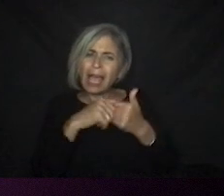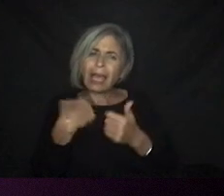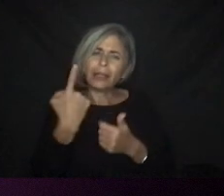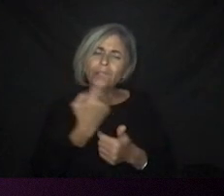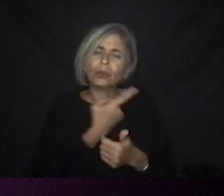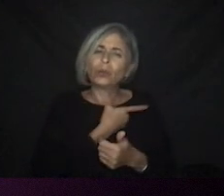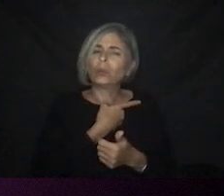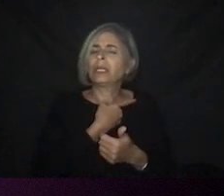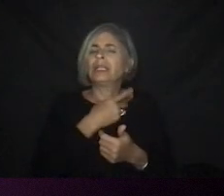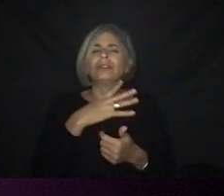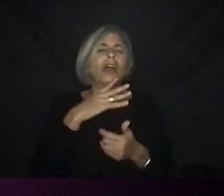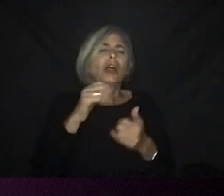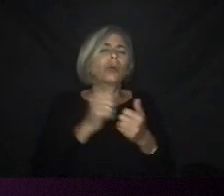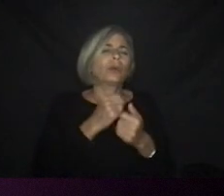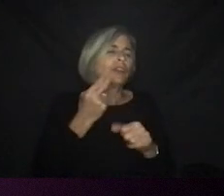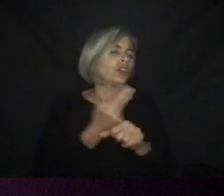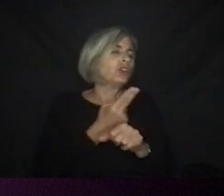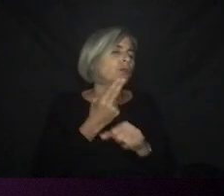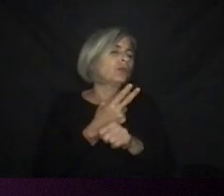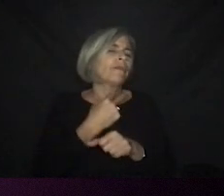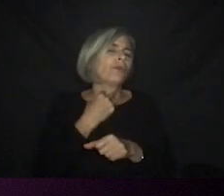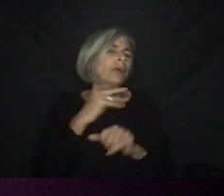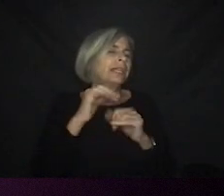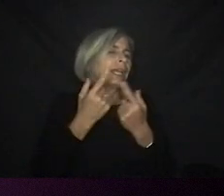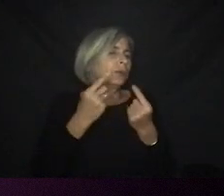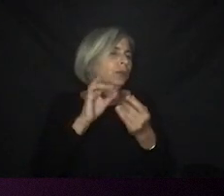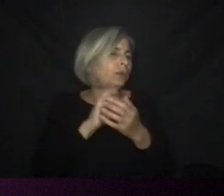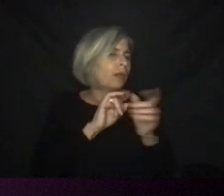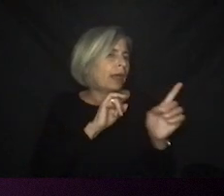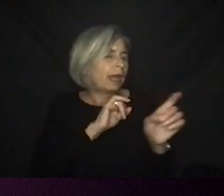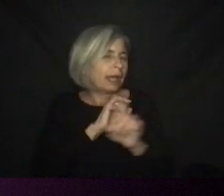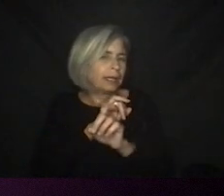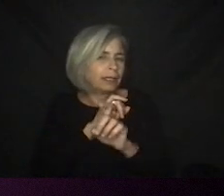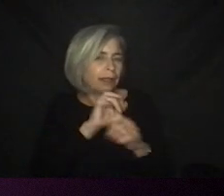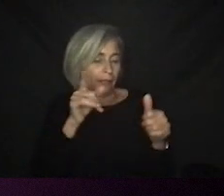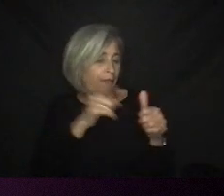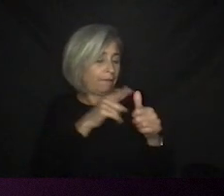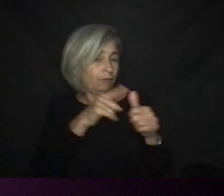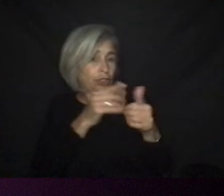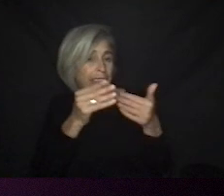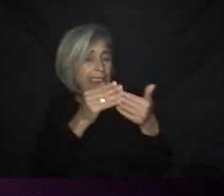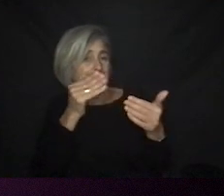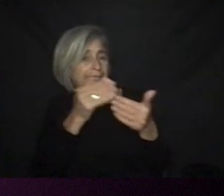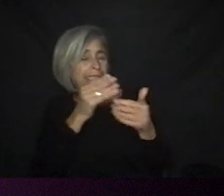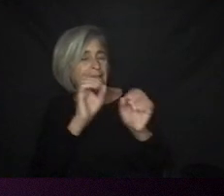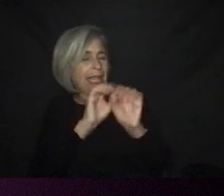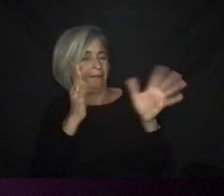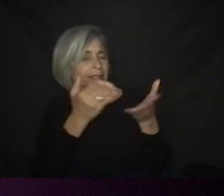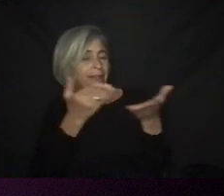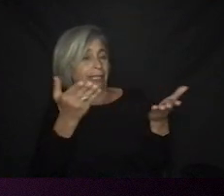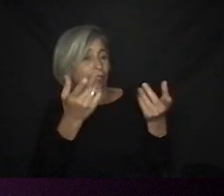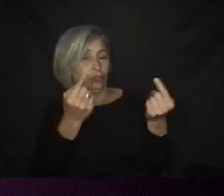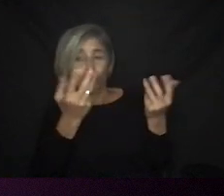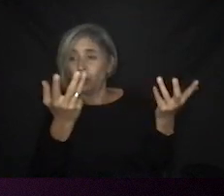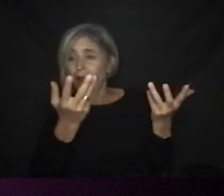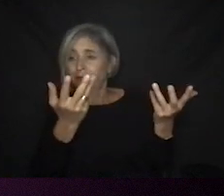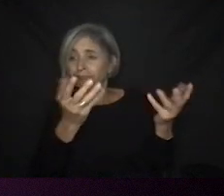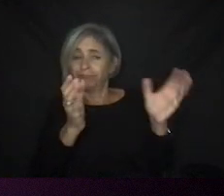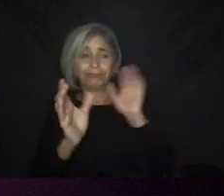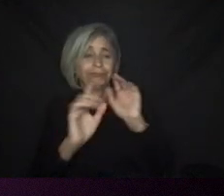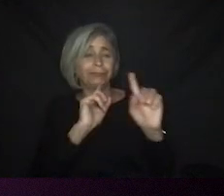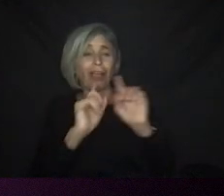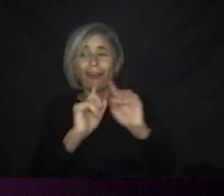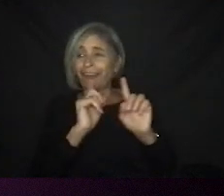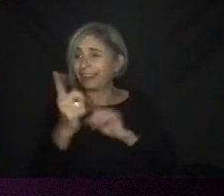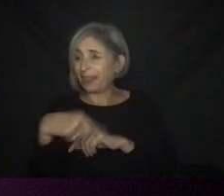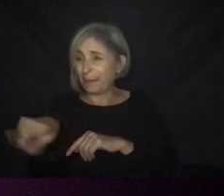how do we speak with the user's voice? How do we do that? Well, the first easy, obvious thing is you talk to them. And if you can't